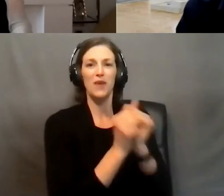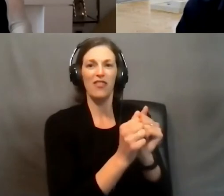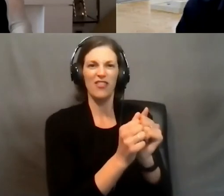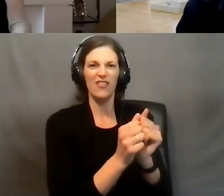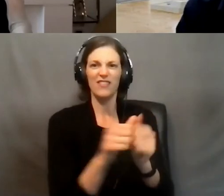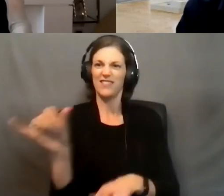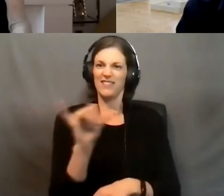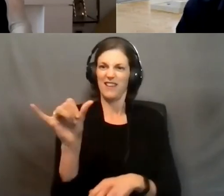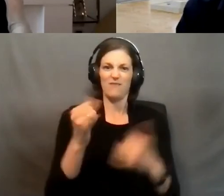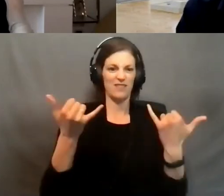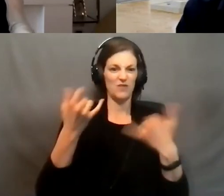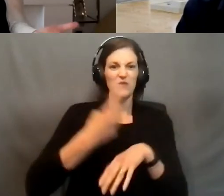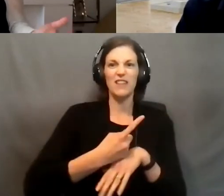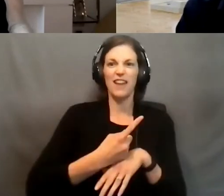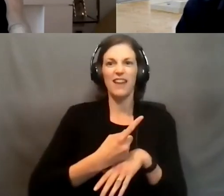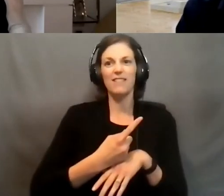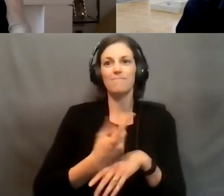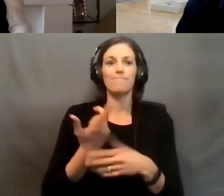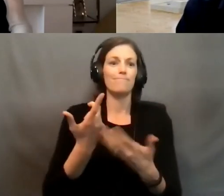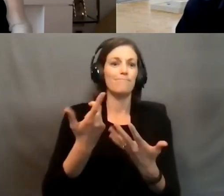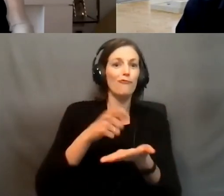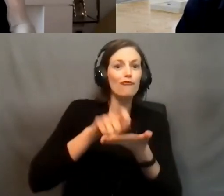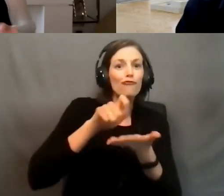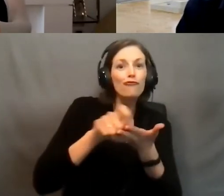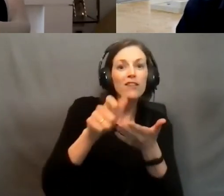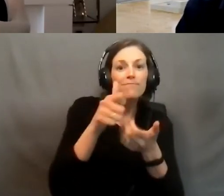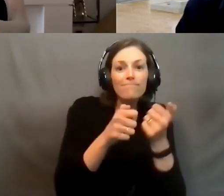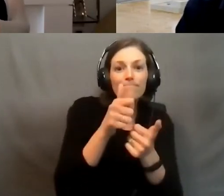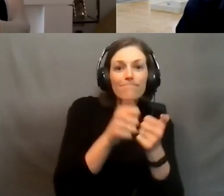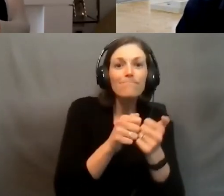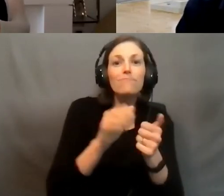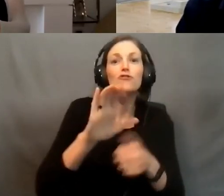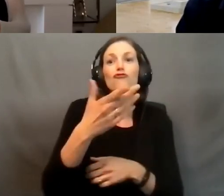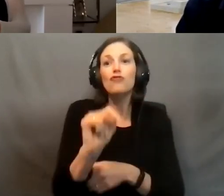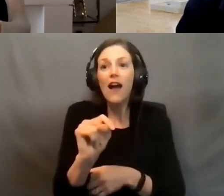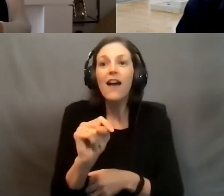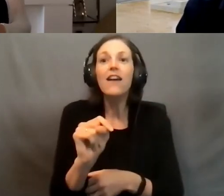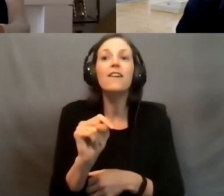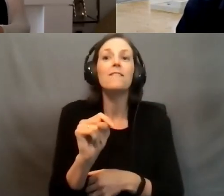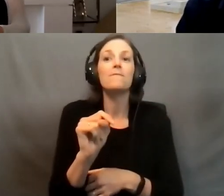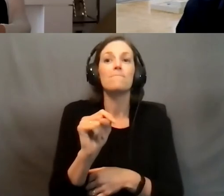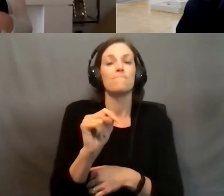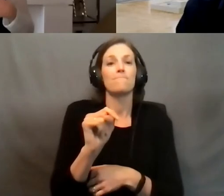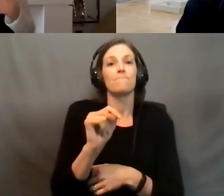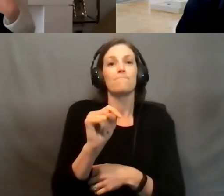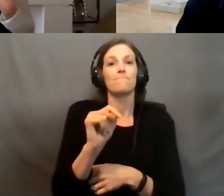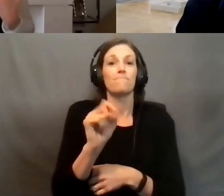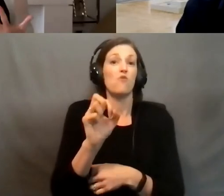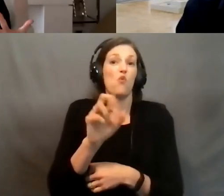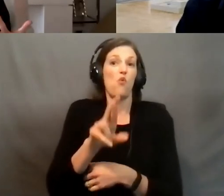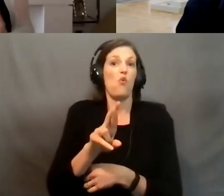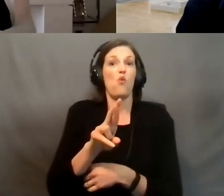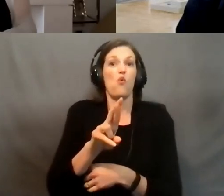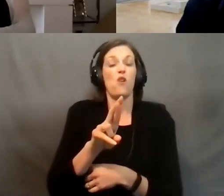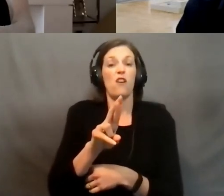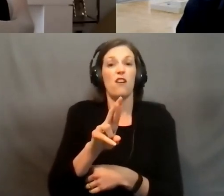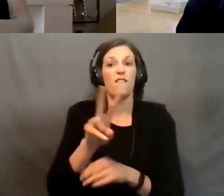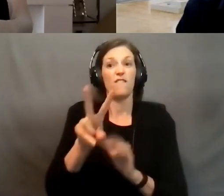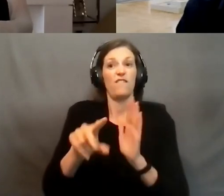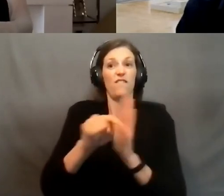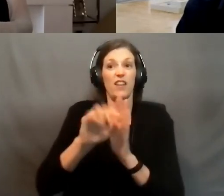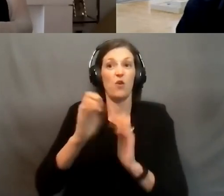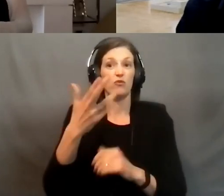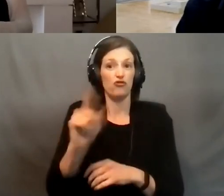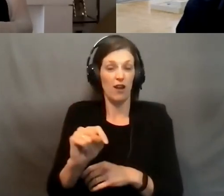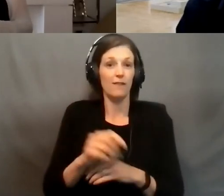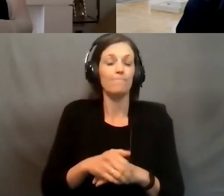together. You can do it by written chat or you will be able to do it by video chat. I do not mean in any